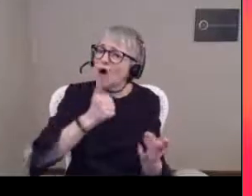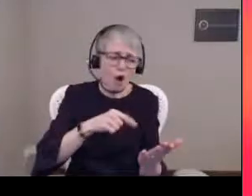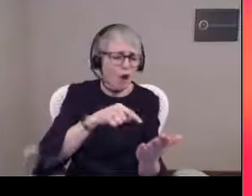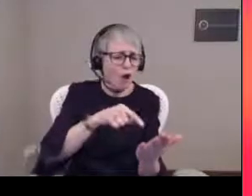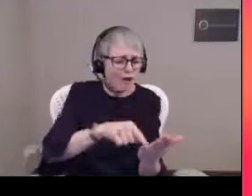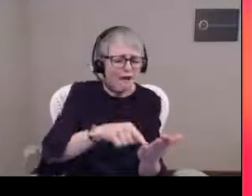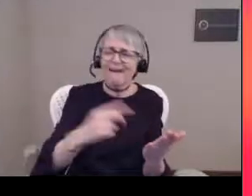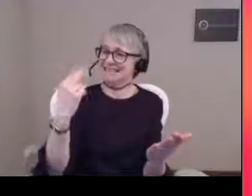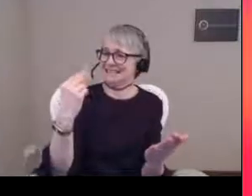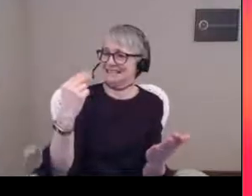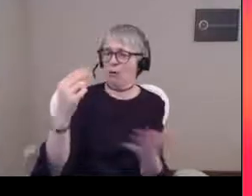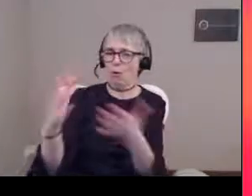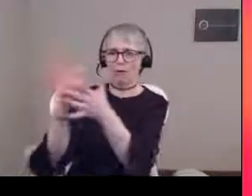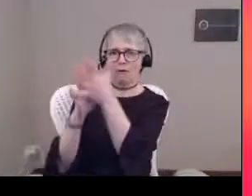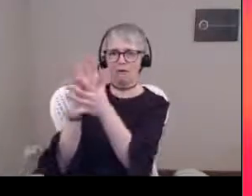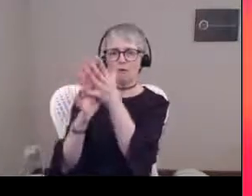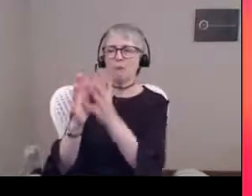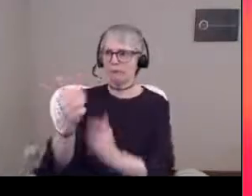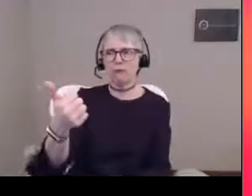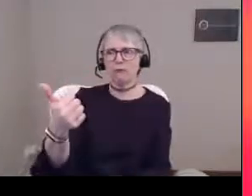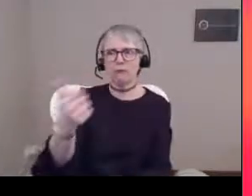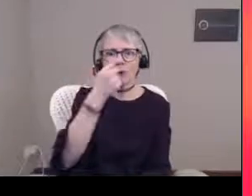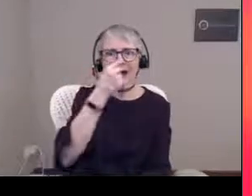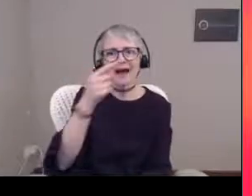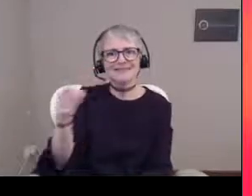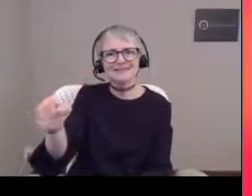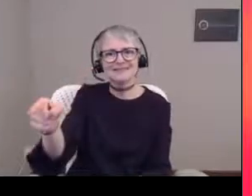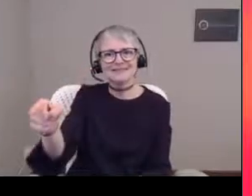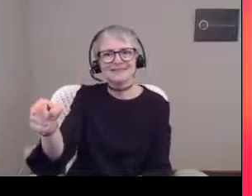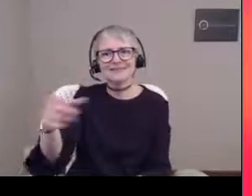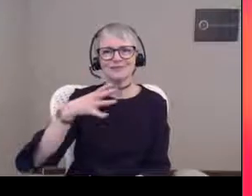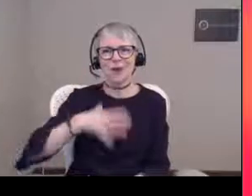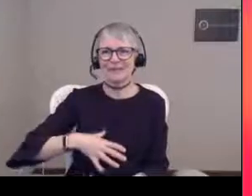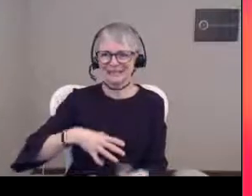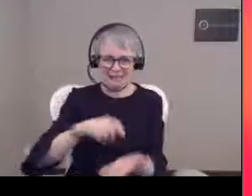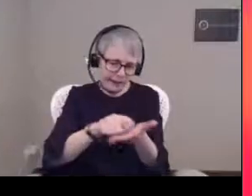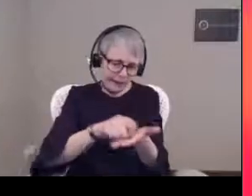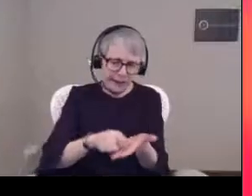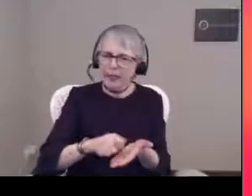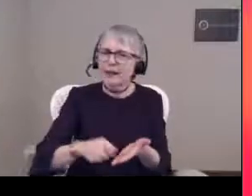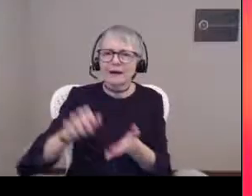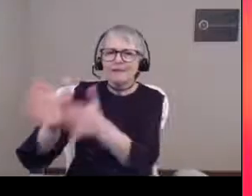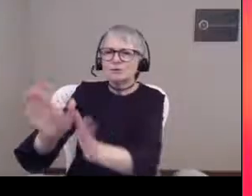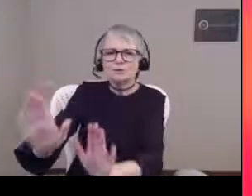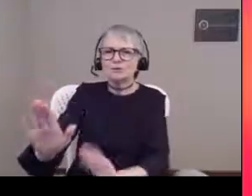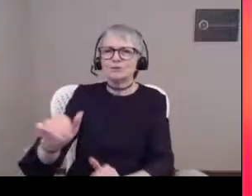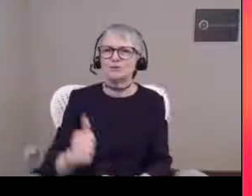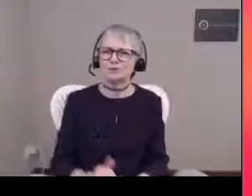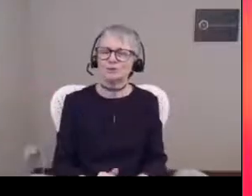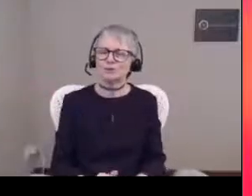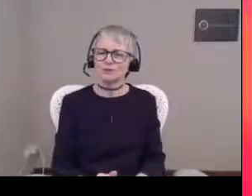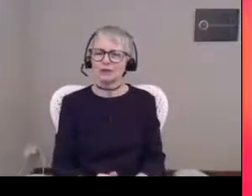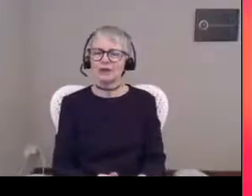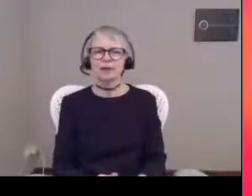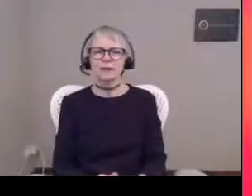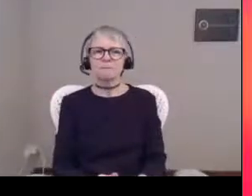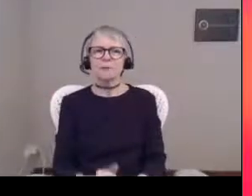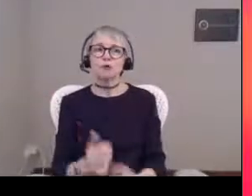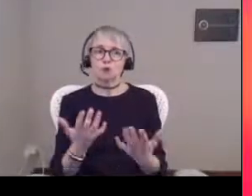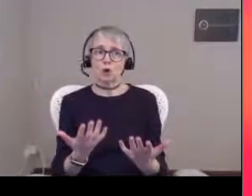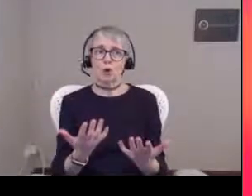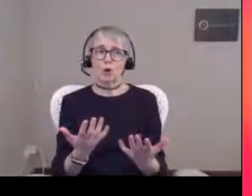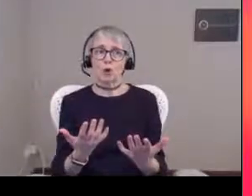But absolutely, at the moment, you know, for most roles, there's still this piece around wanting a CV,